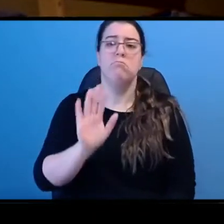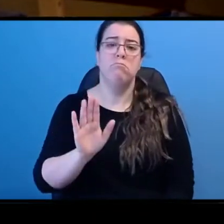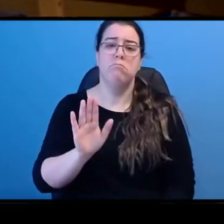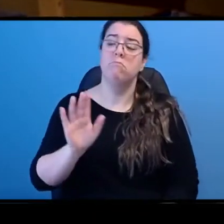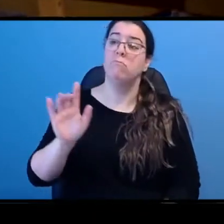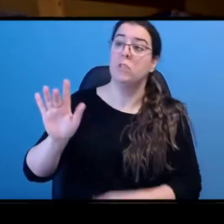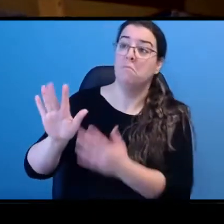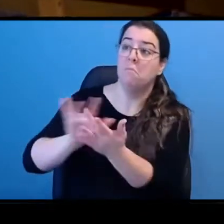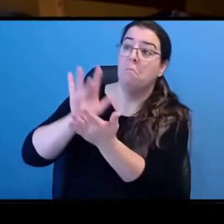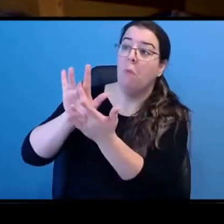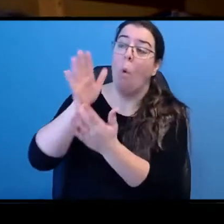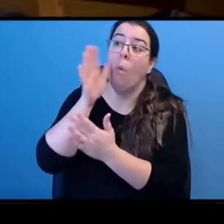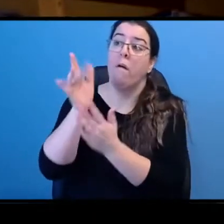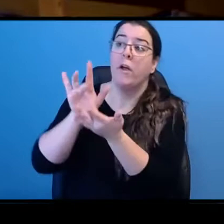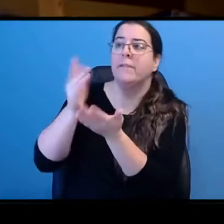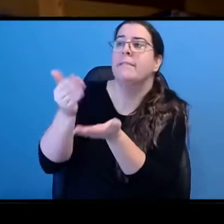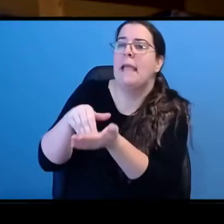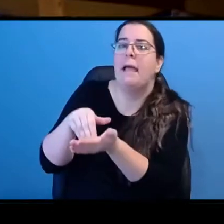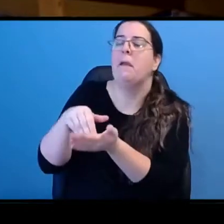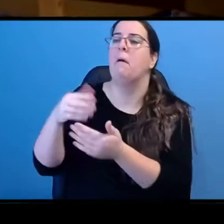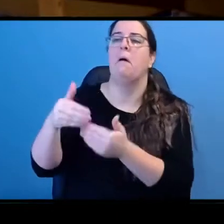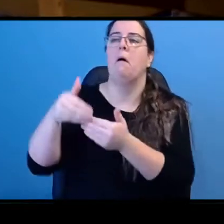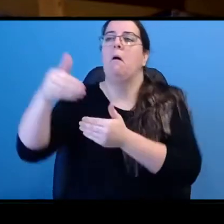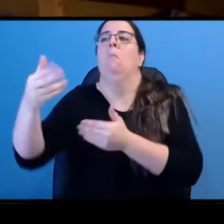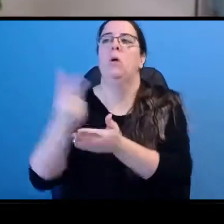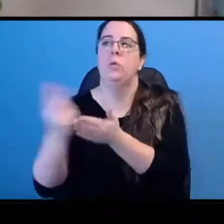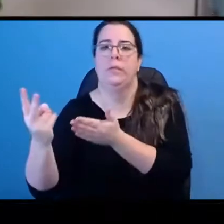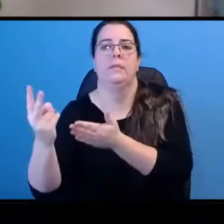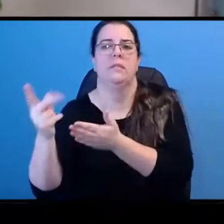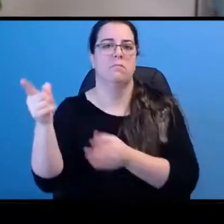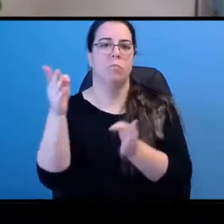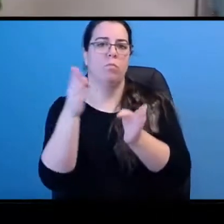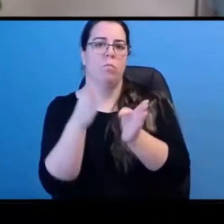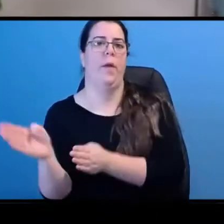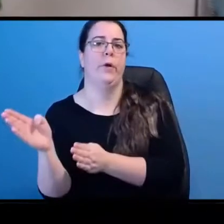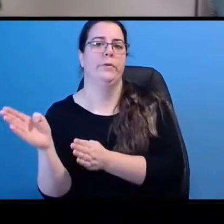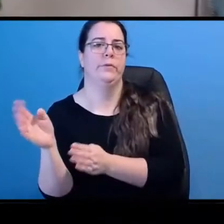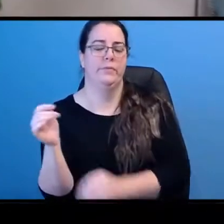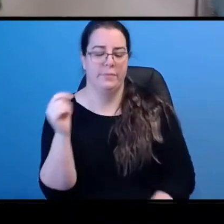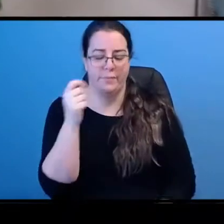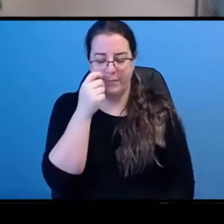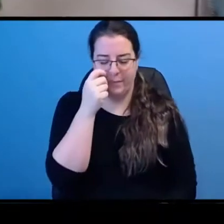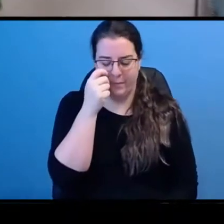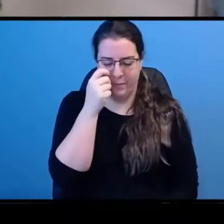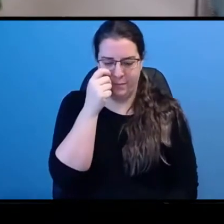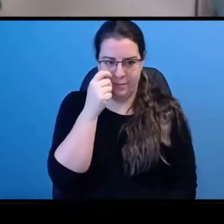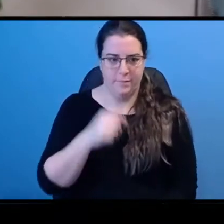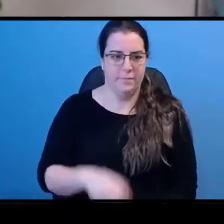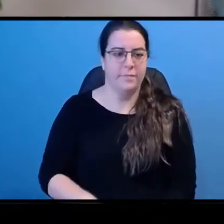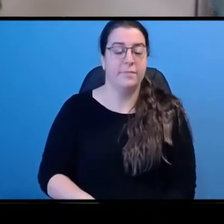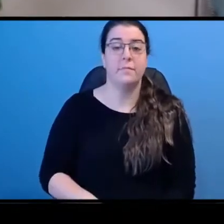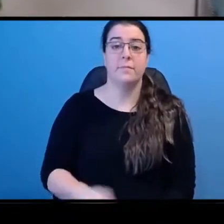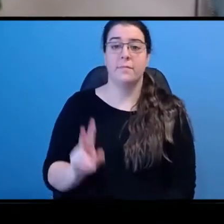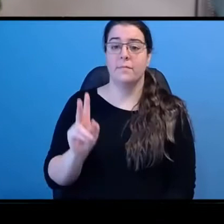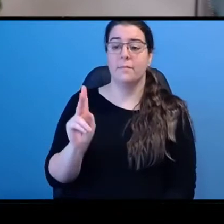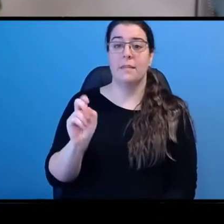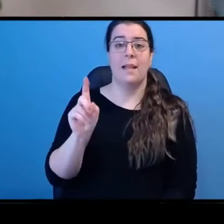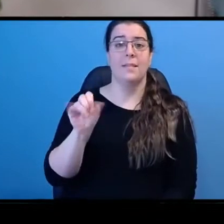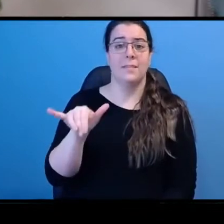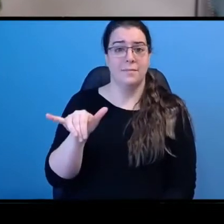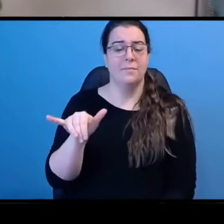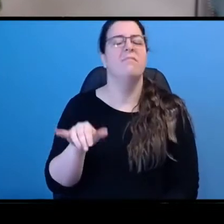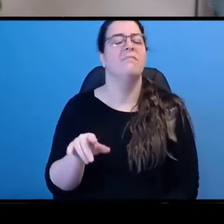time to see if it's coming along. And another thing that I think the guidelines help too is it helps you